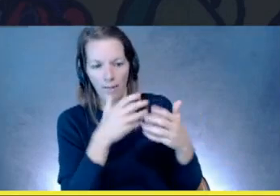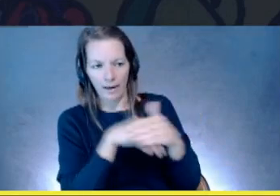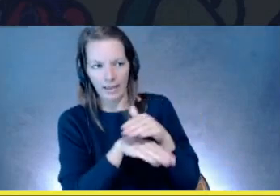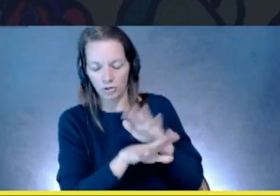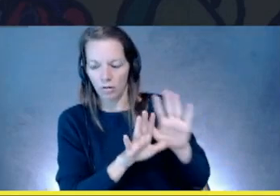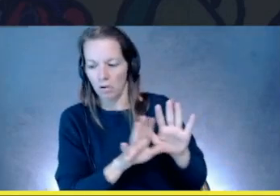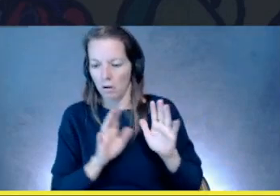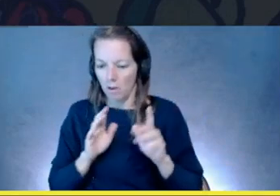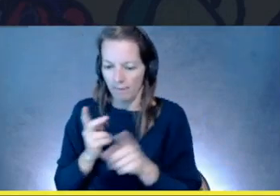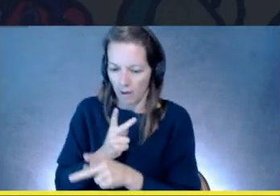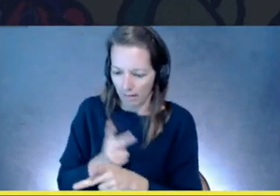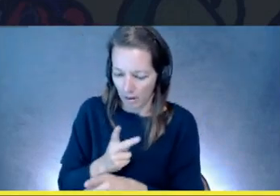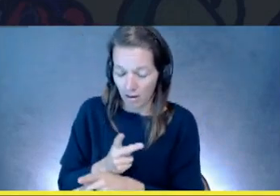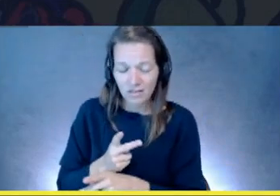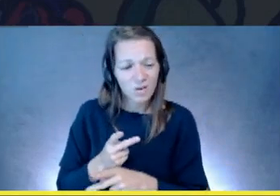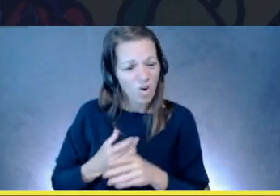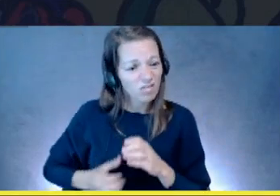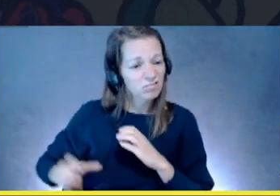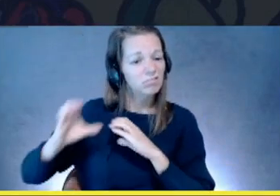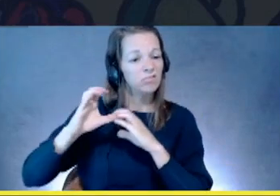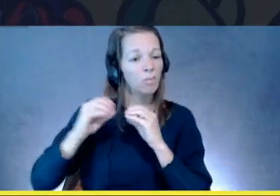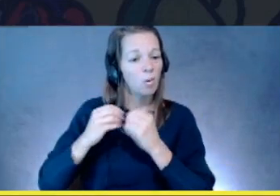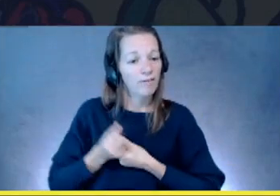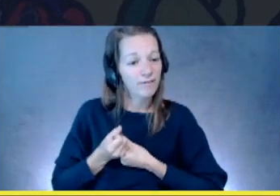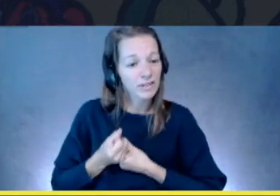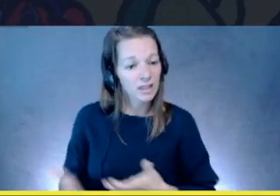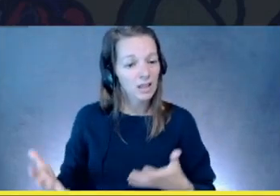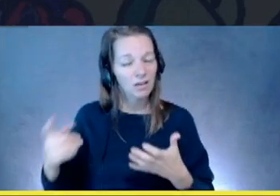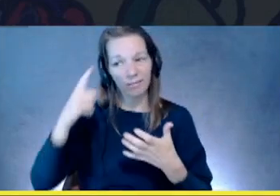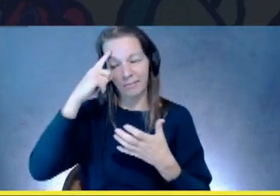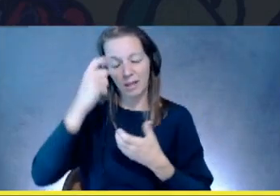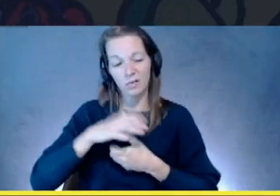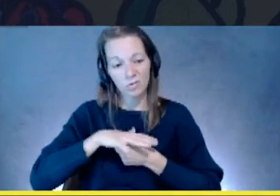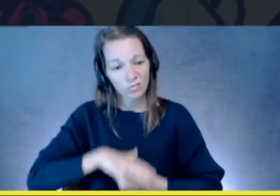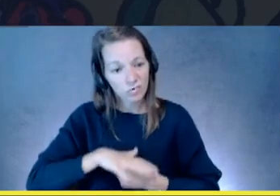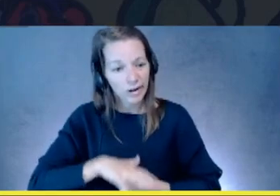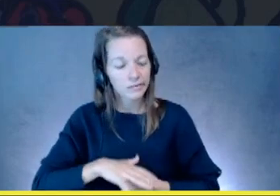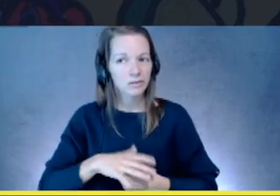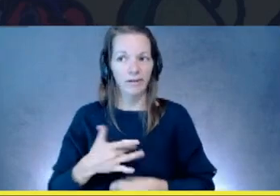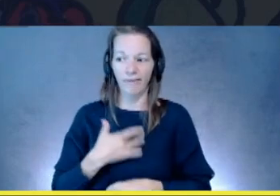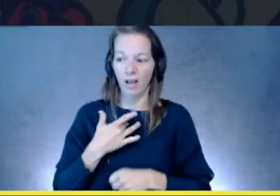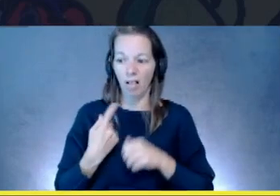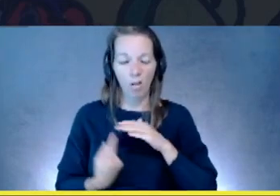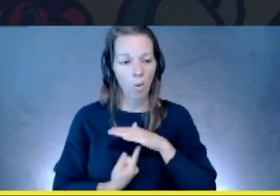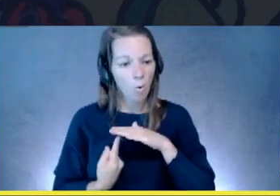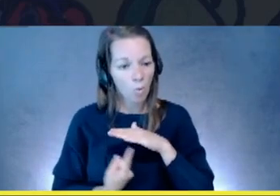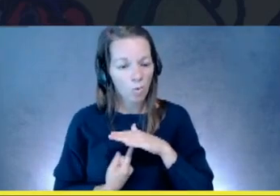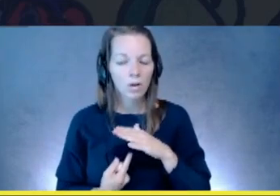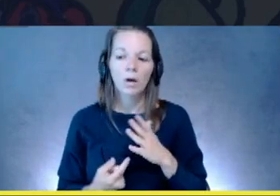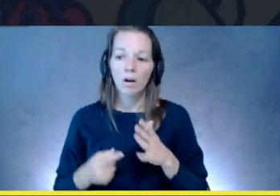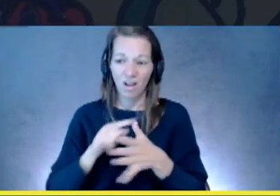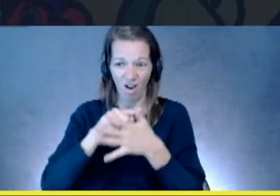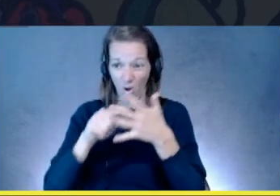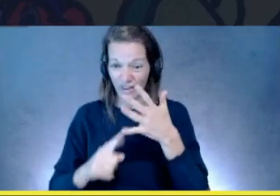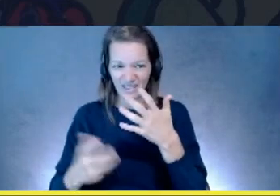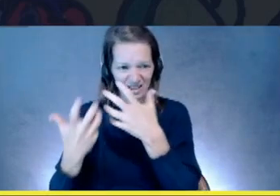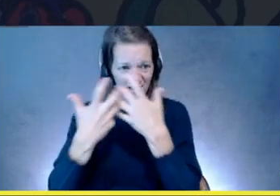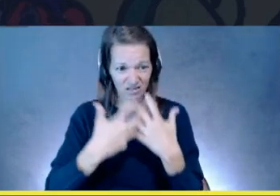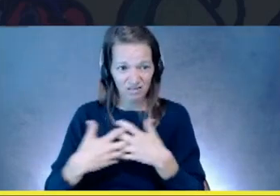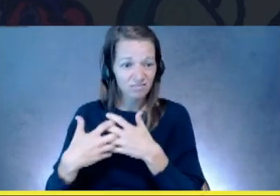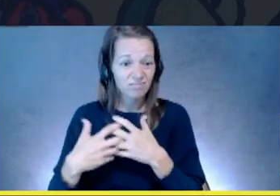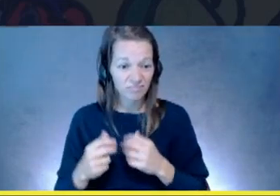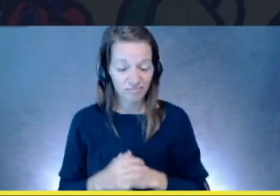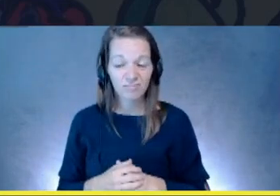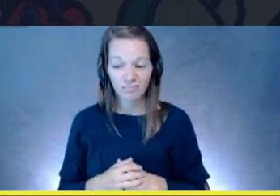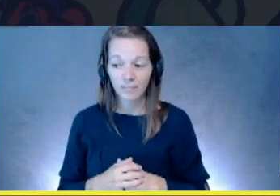additional fatigue, physical, mental distress, and feelings of isolation. So you can see how these things work together.